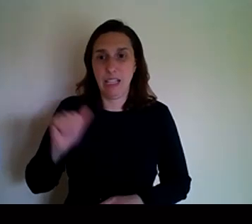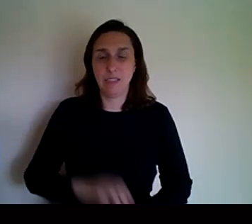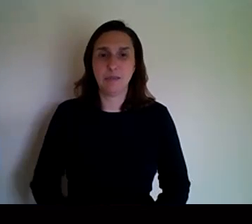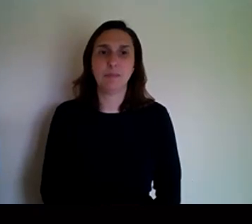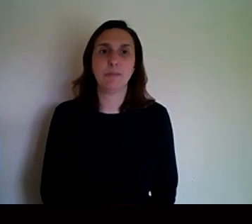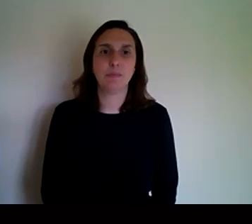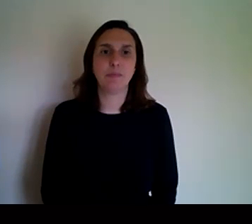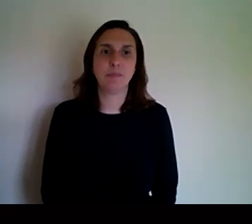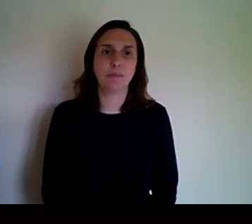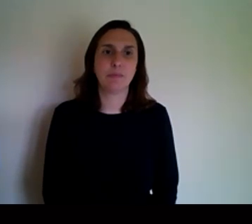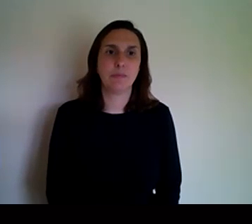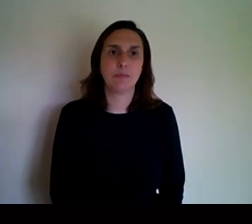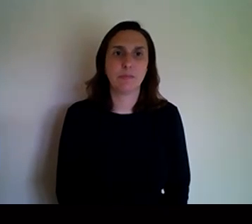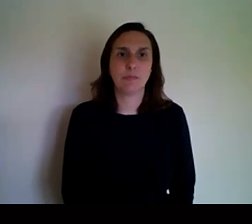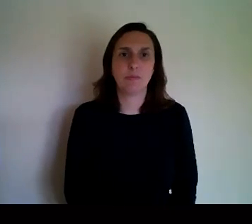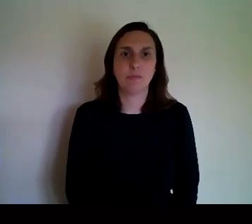plus